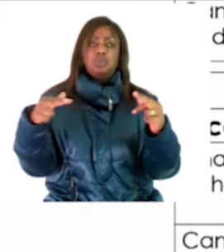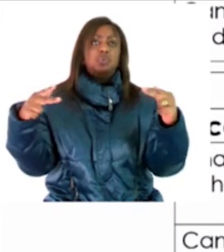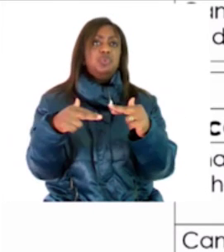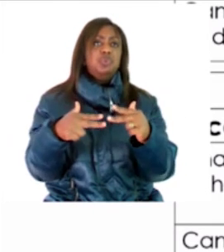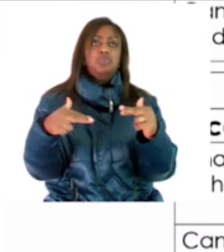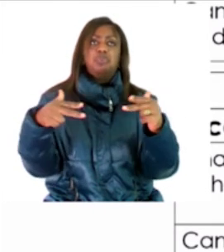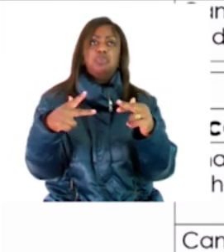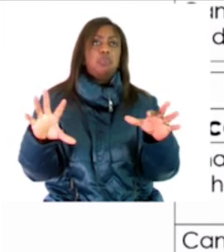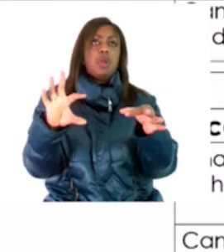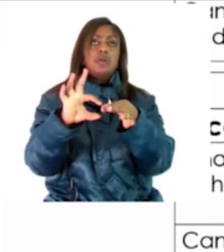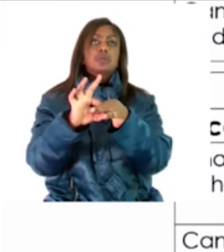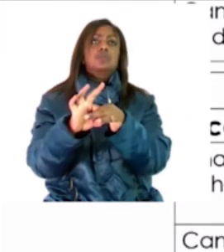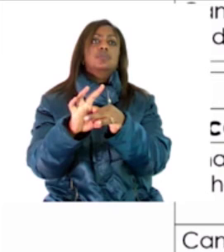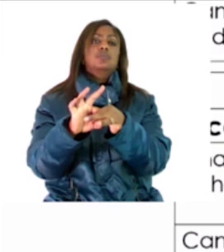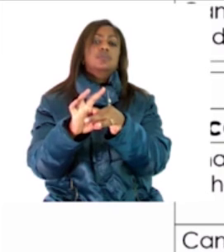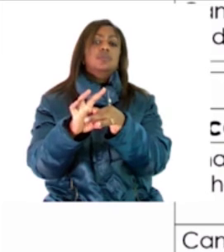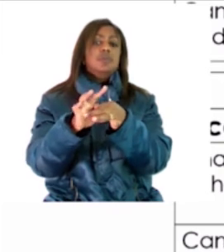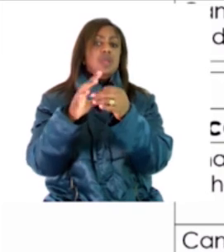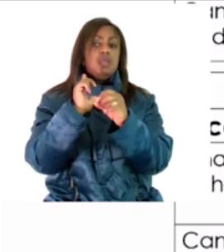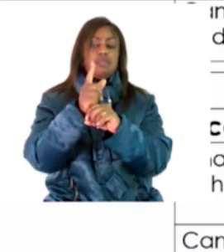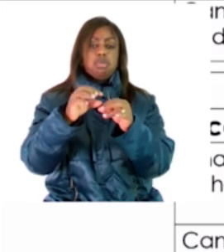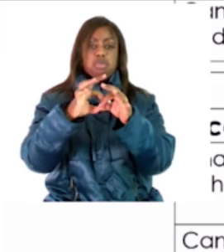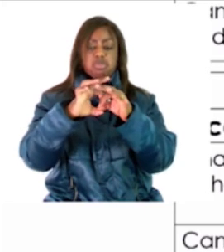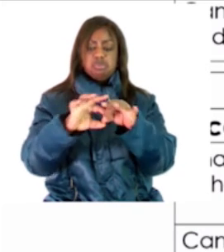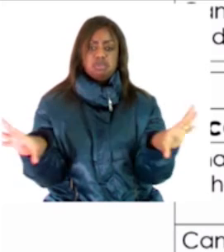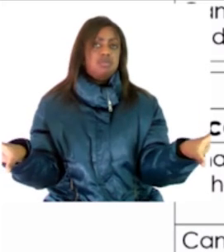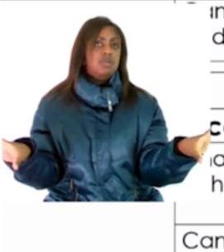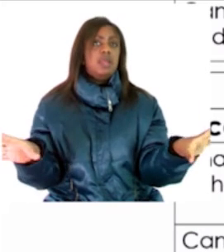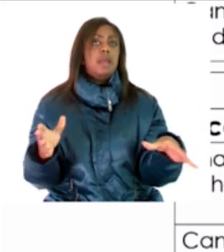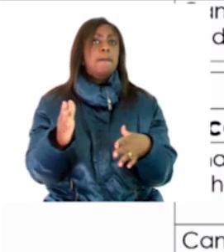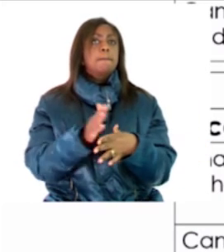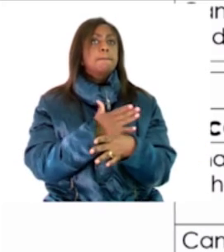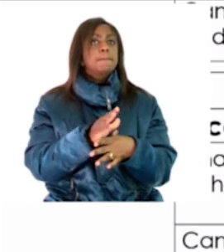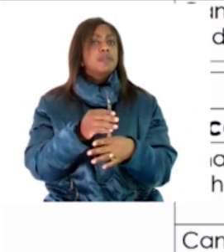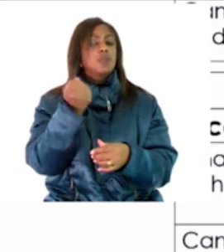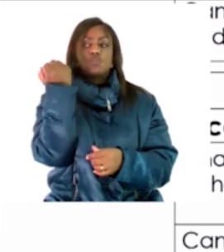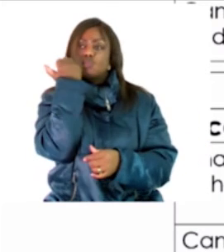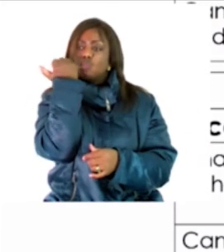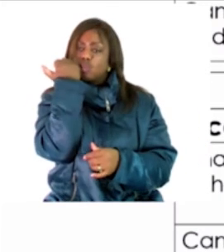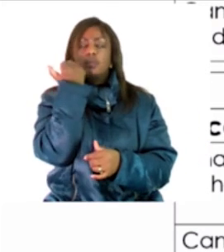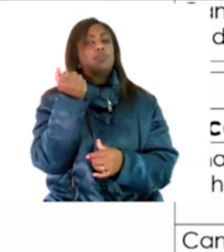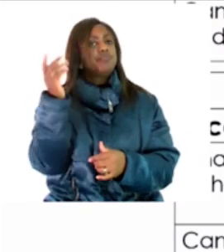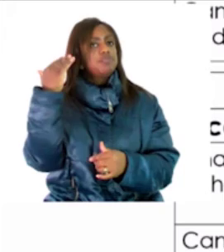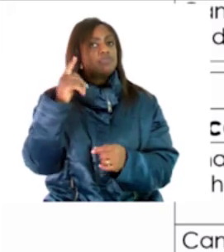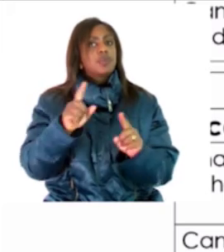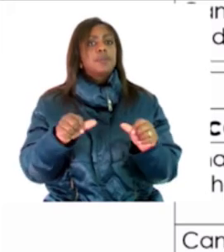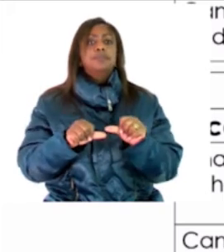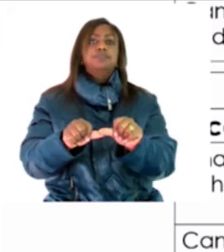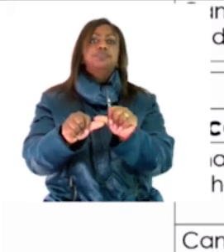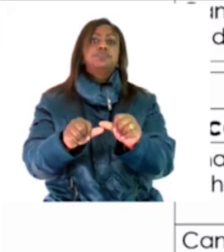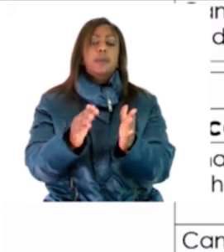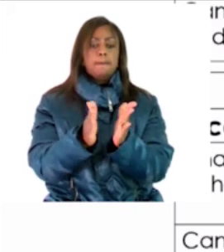the end of the day, they end up breaking their relationship. They all go separate ways. We are continuing on